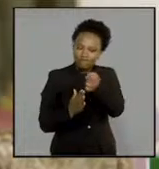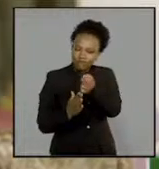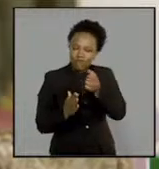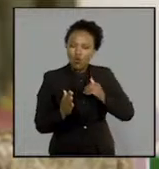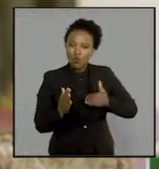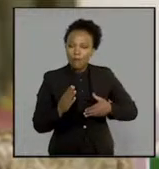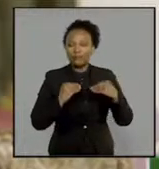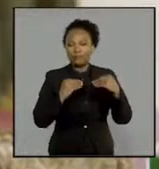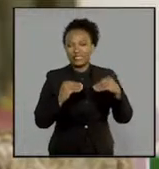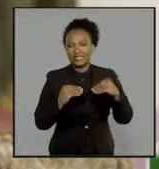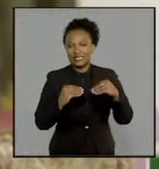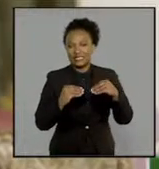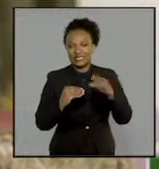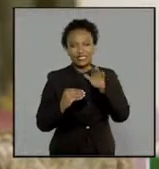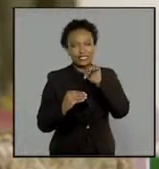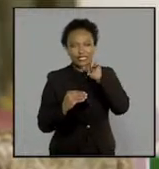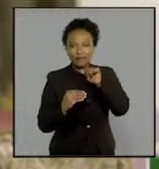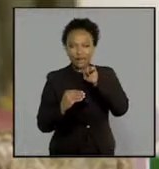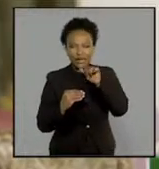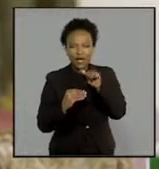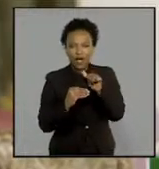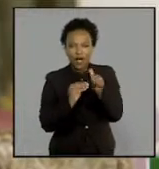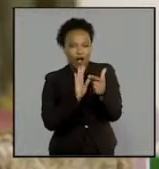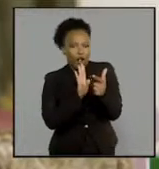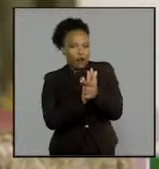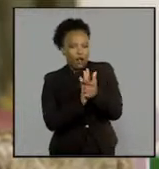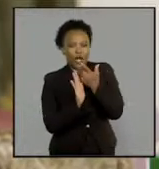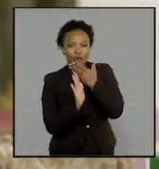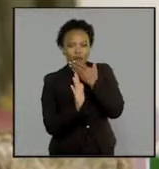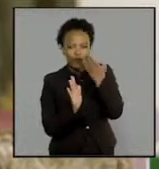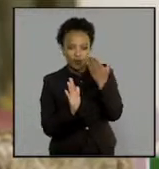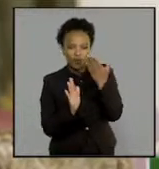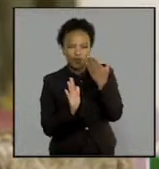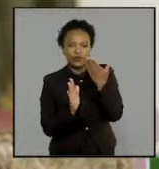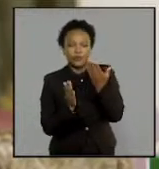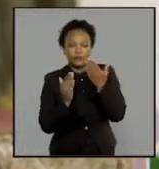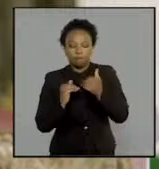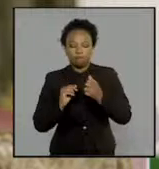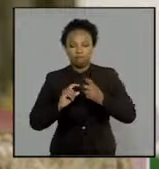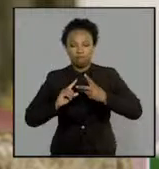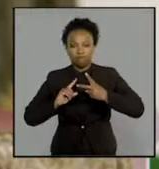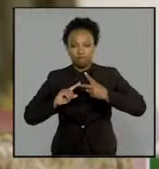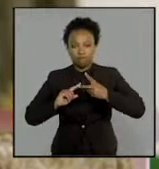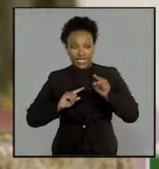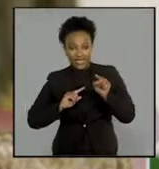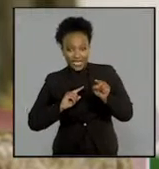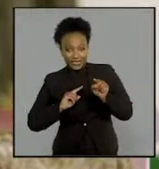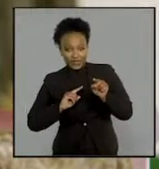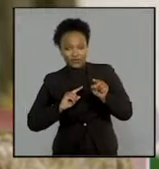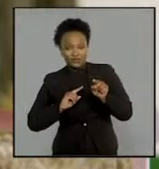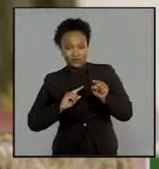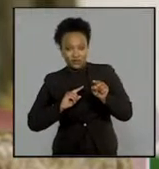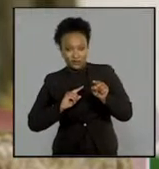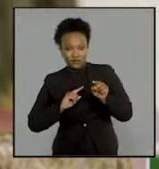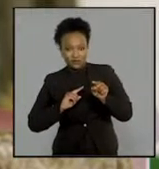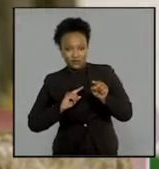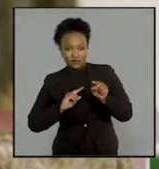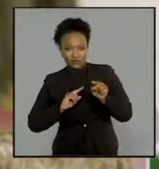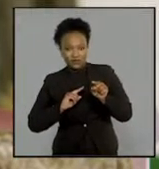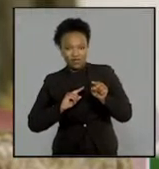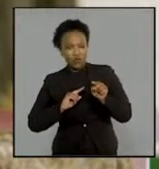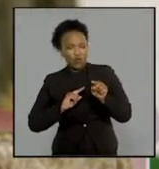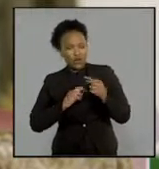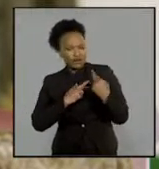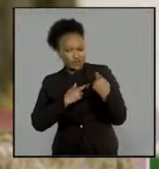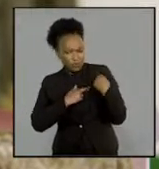to women-owned businesses, even when there is no legislation, as well as this